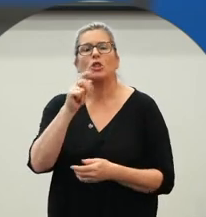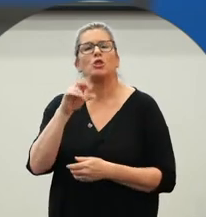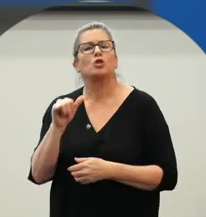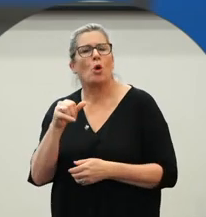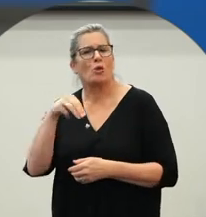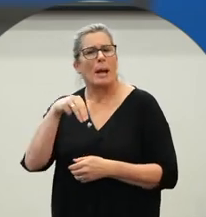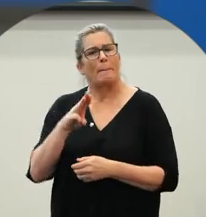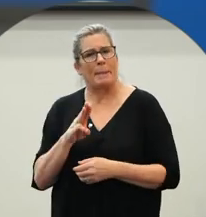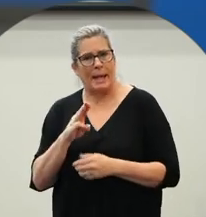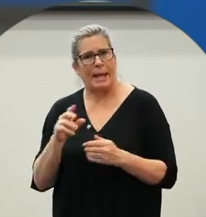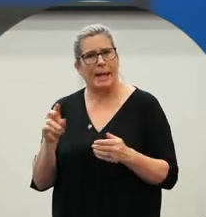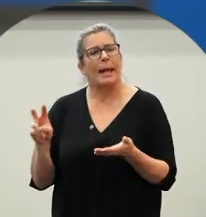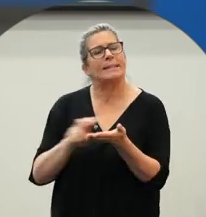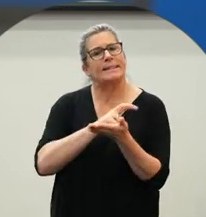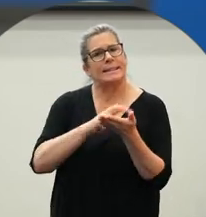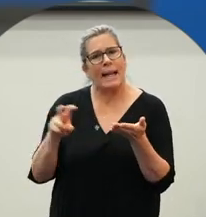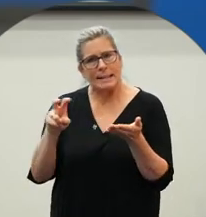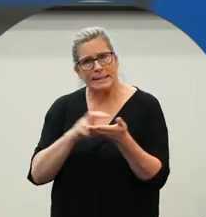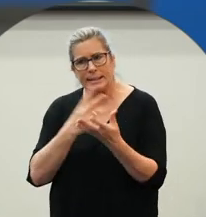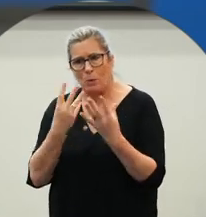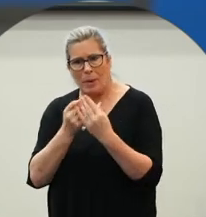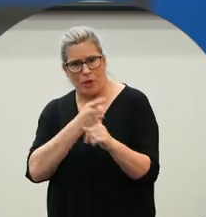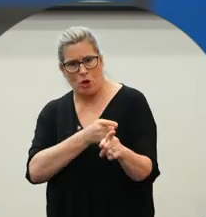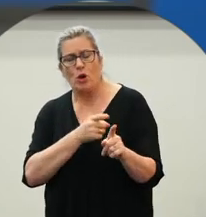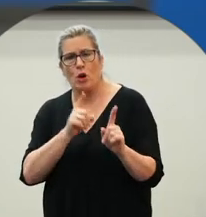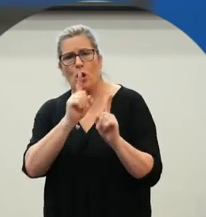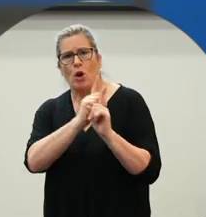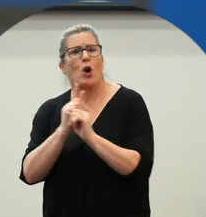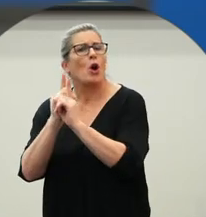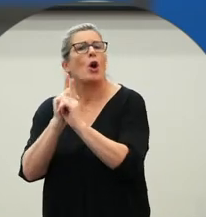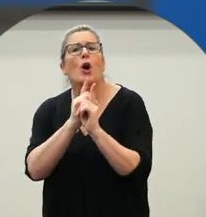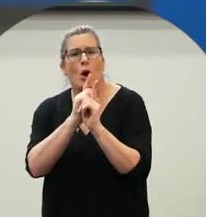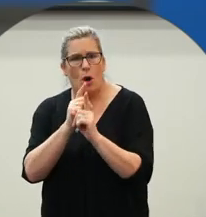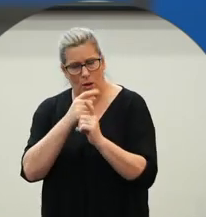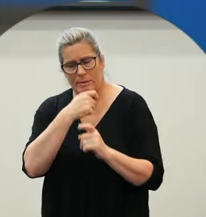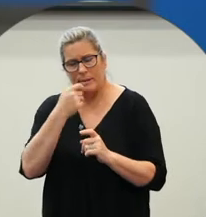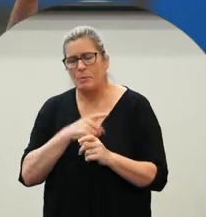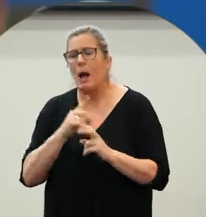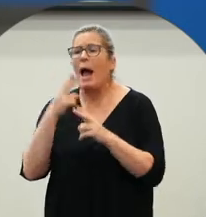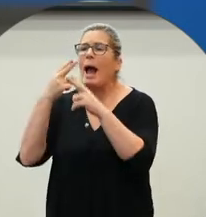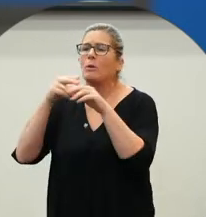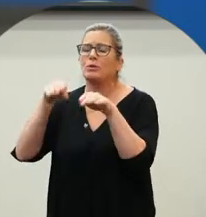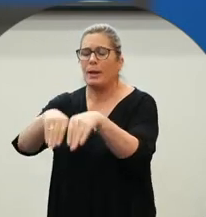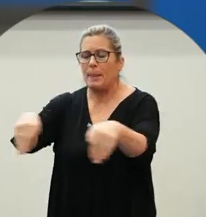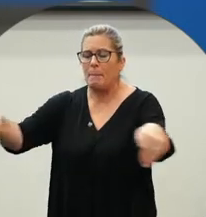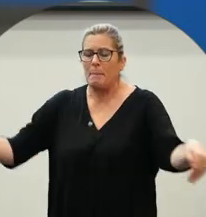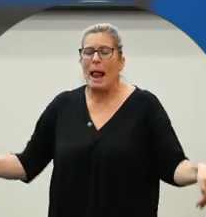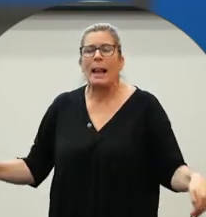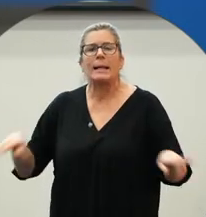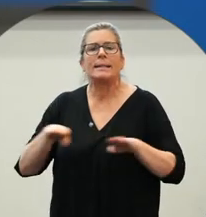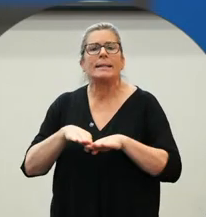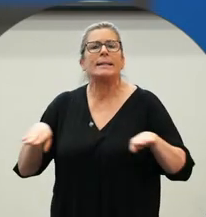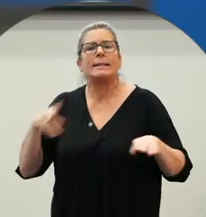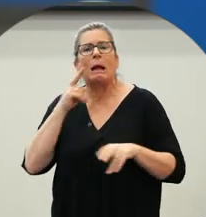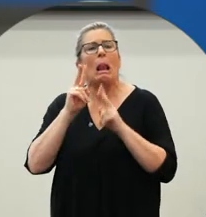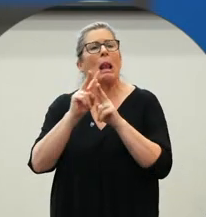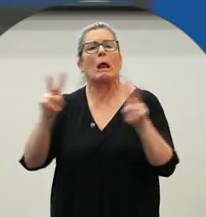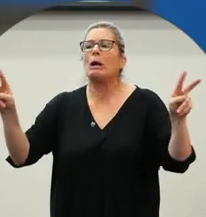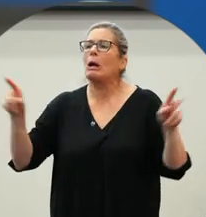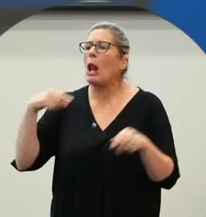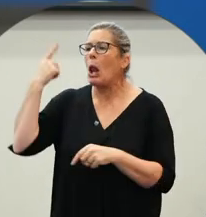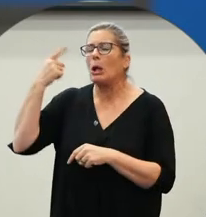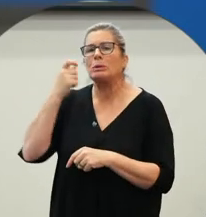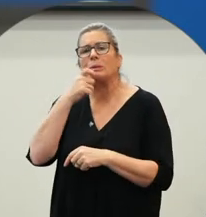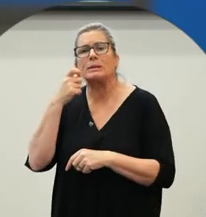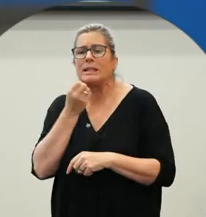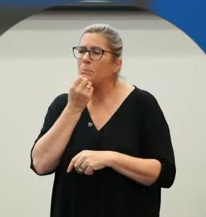at her own debutante ball who remembers her. They went out onto the balcony, they're looking across London, and he was saying